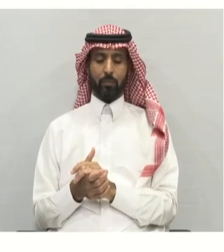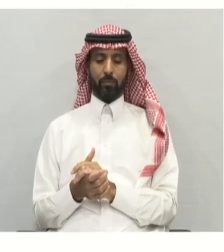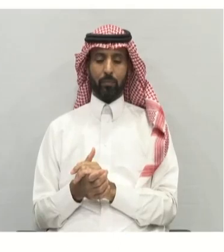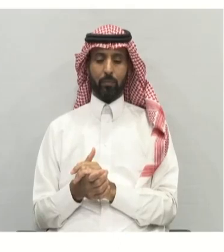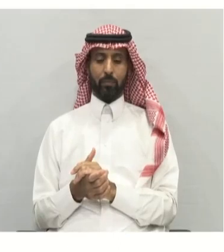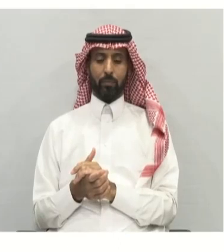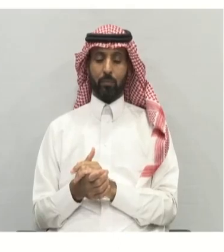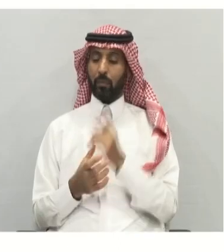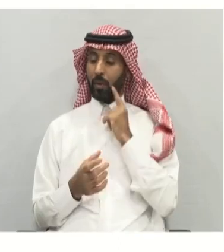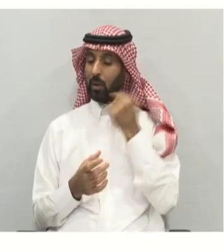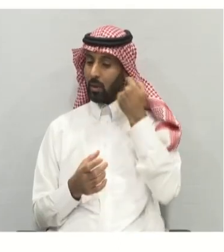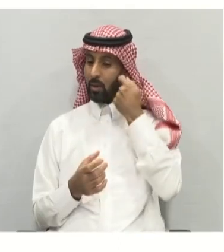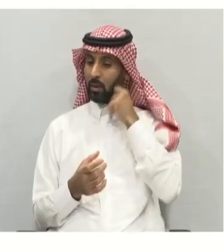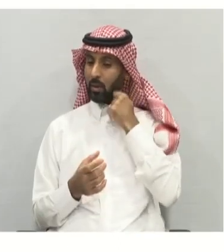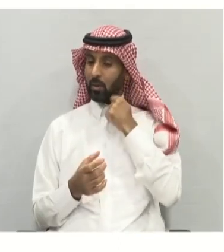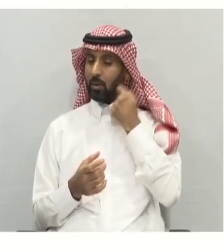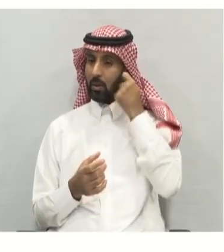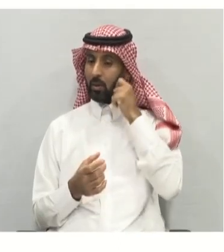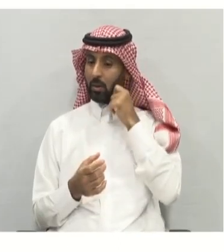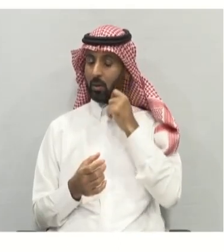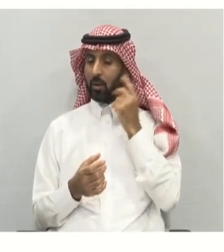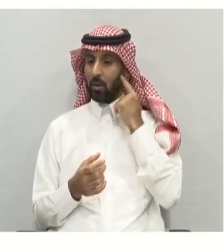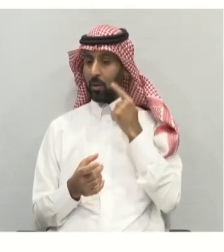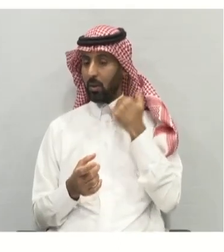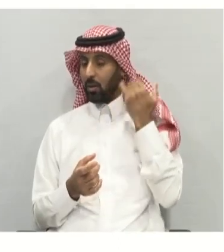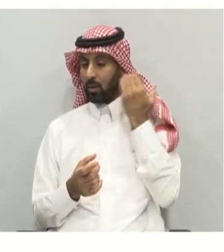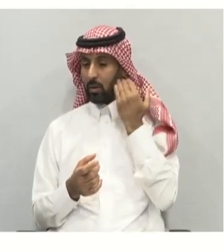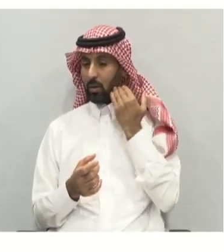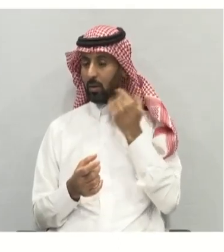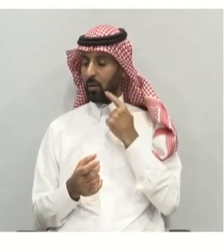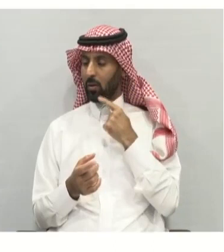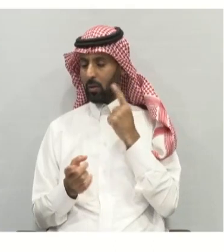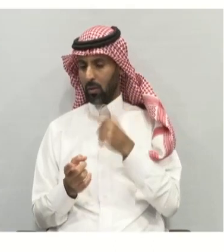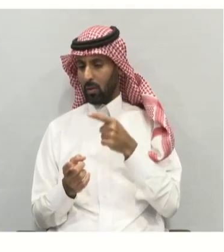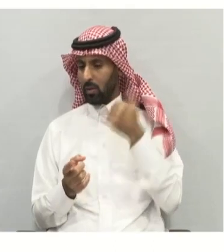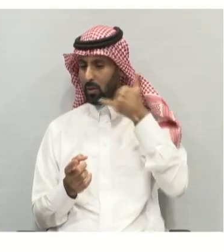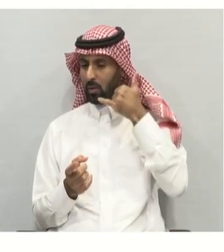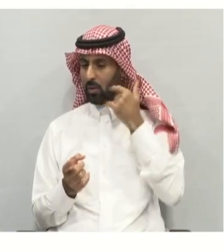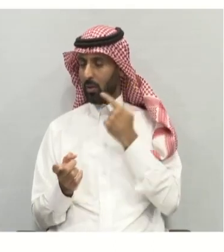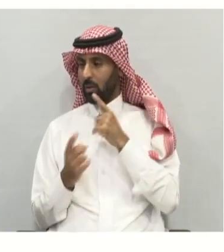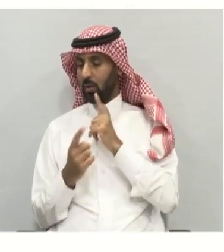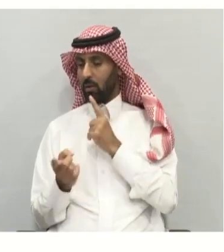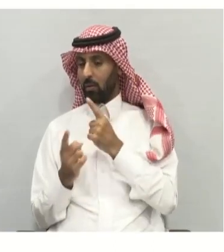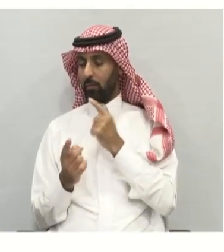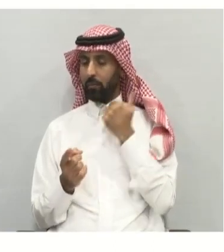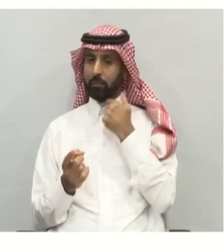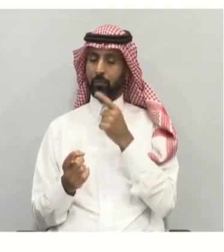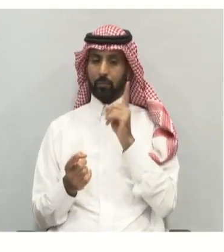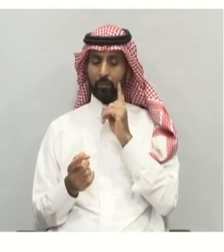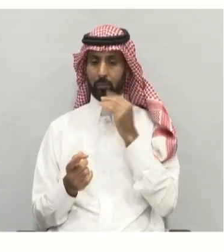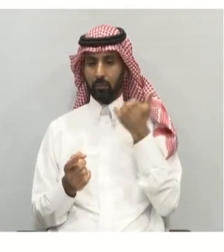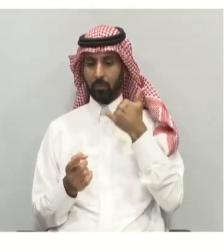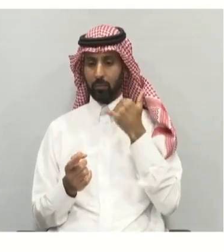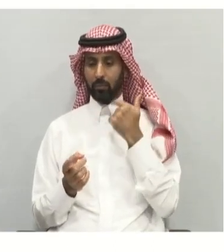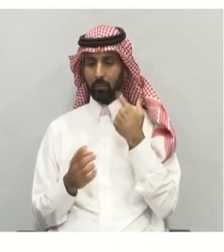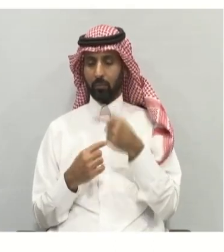does she call her often? Does she call her often? She calls her every day. She calls her every day. So this